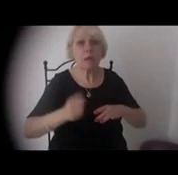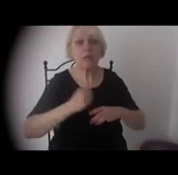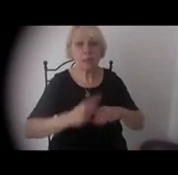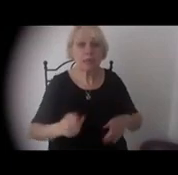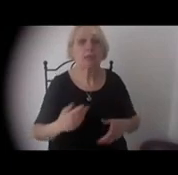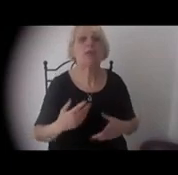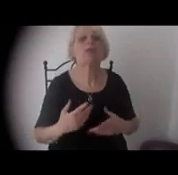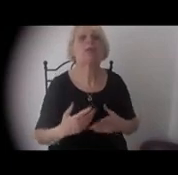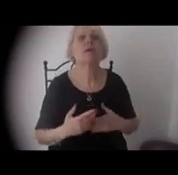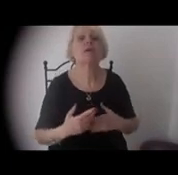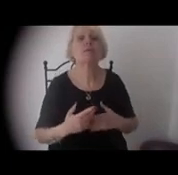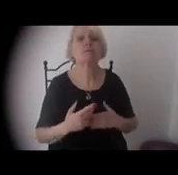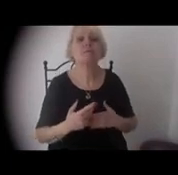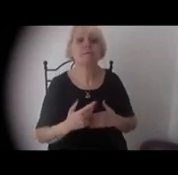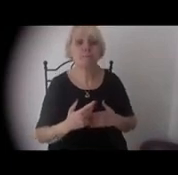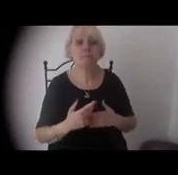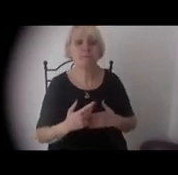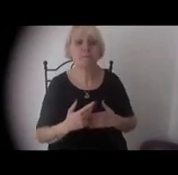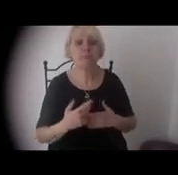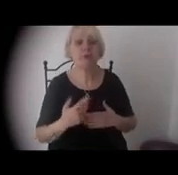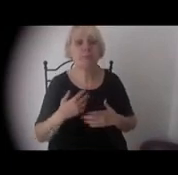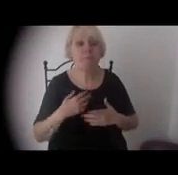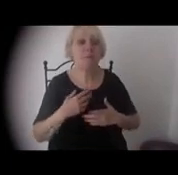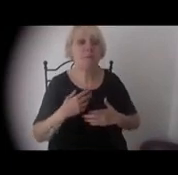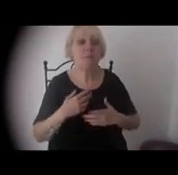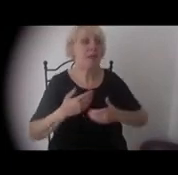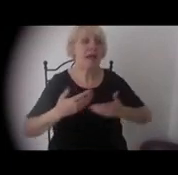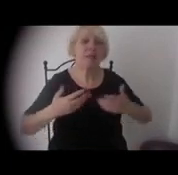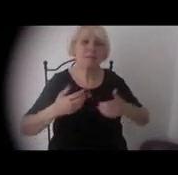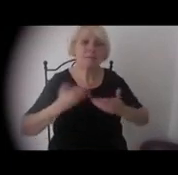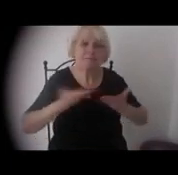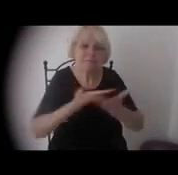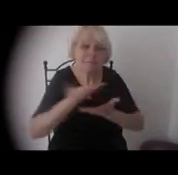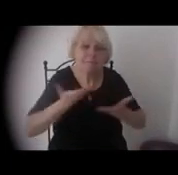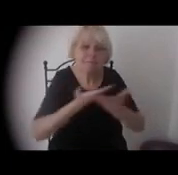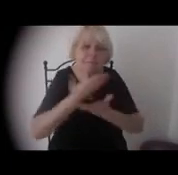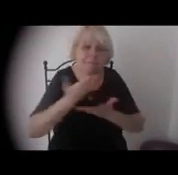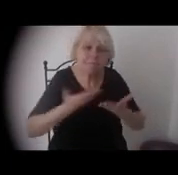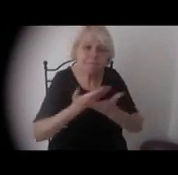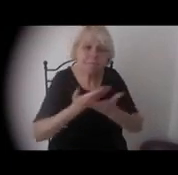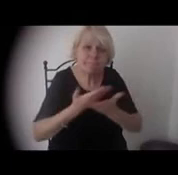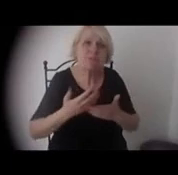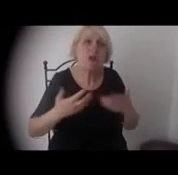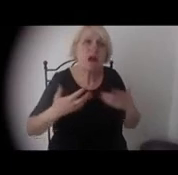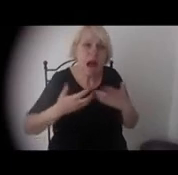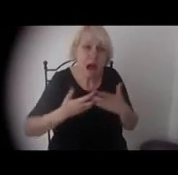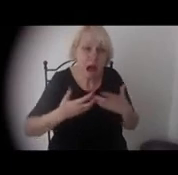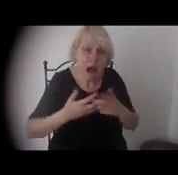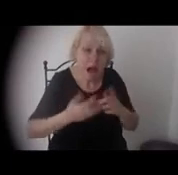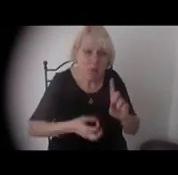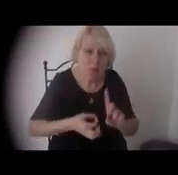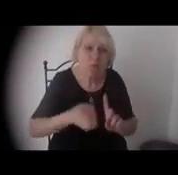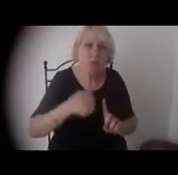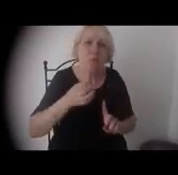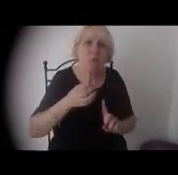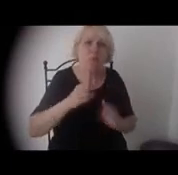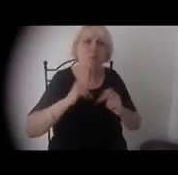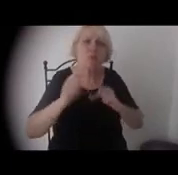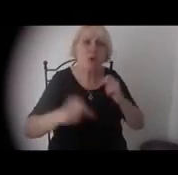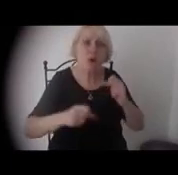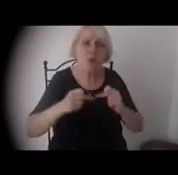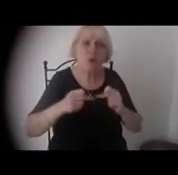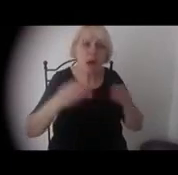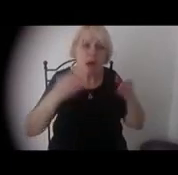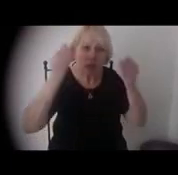lockdown ended. And I think, as Peter said, two big focuses for that have been how to improve the online learning offering,